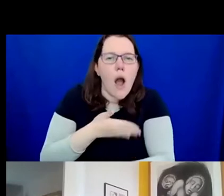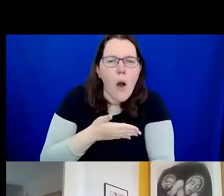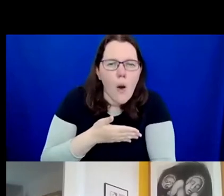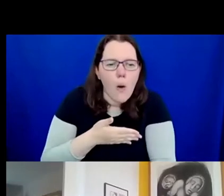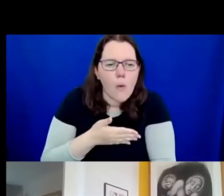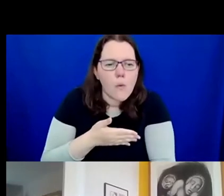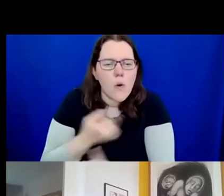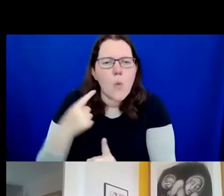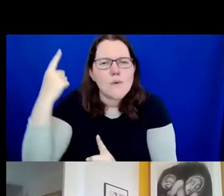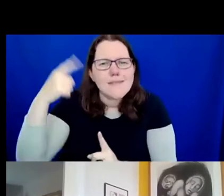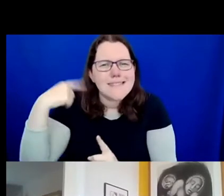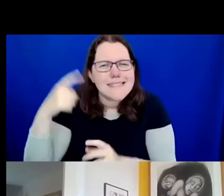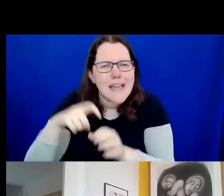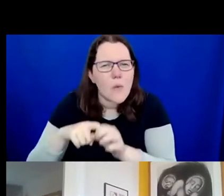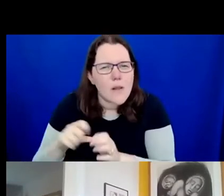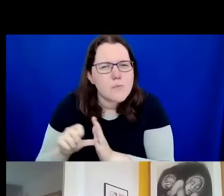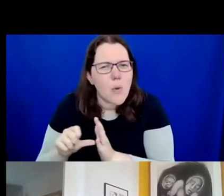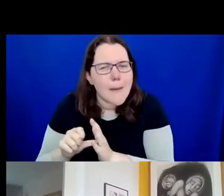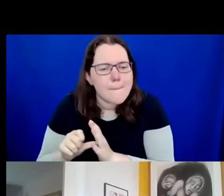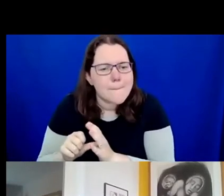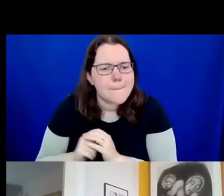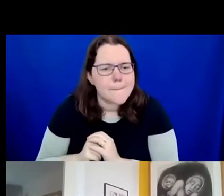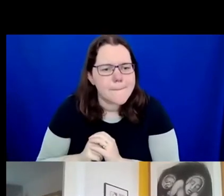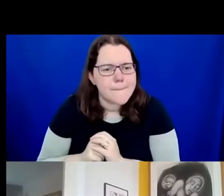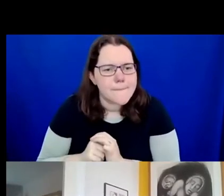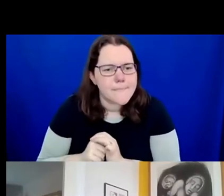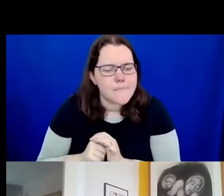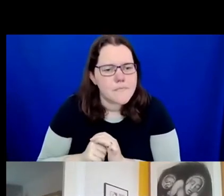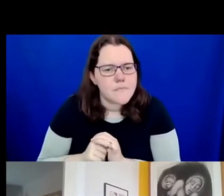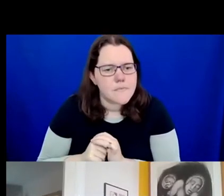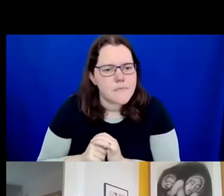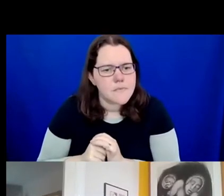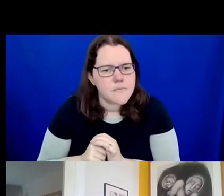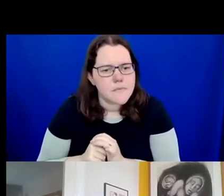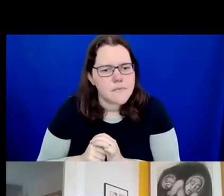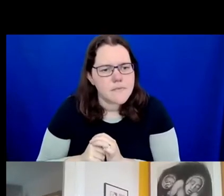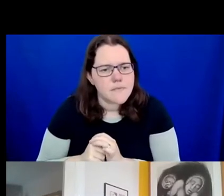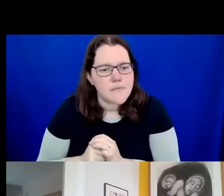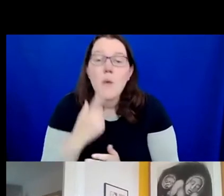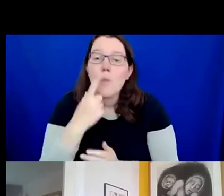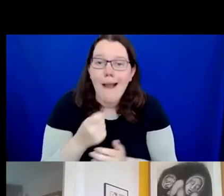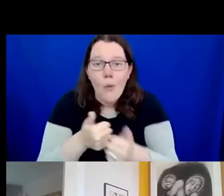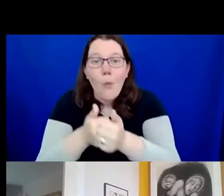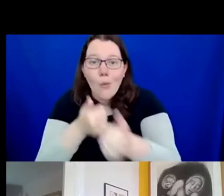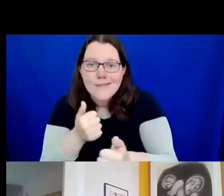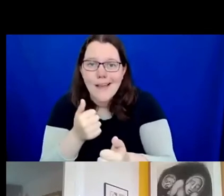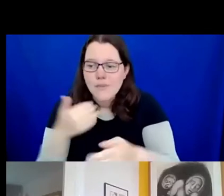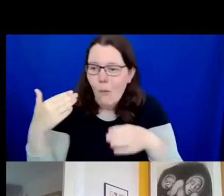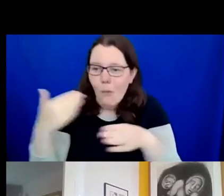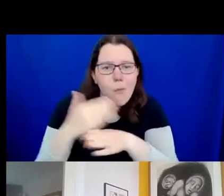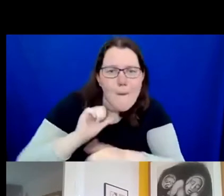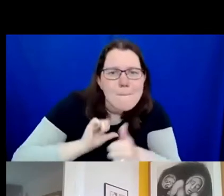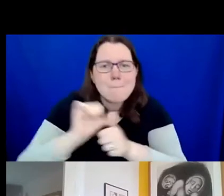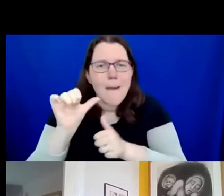well-being, contribute to happier and more productive organisations. And we need to understand that people